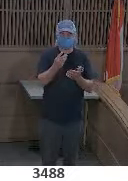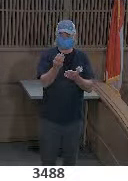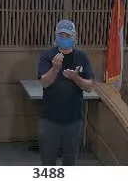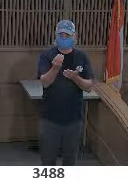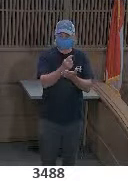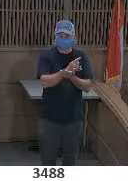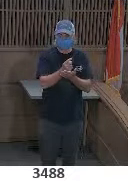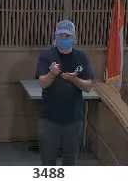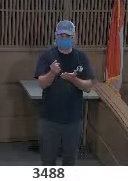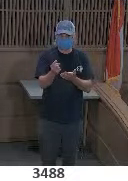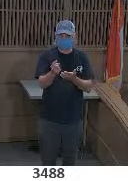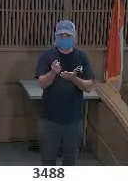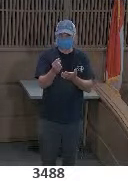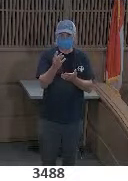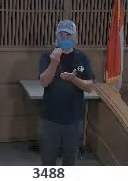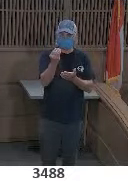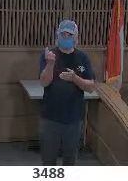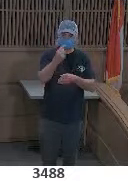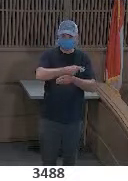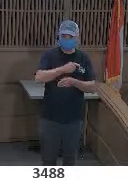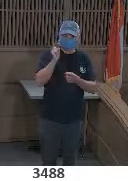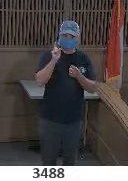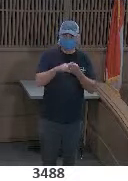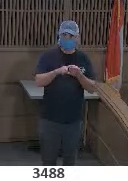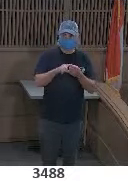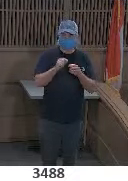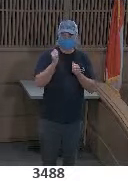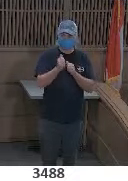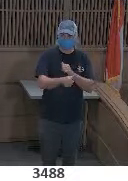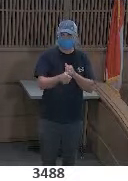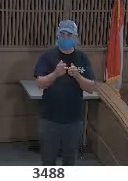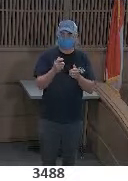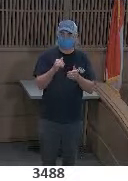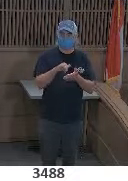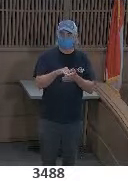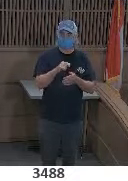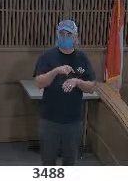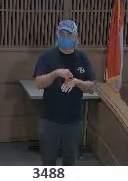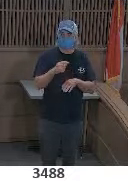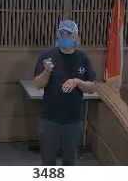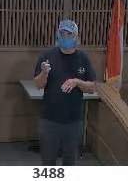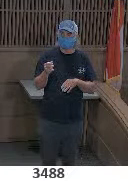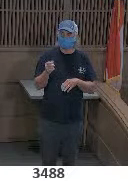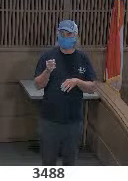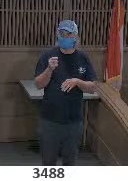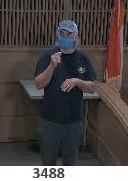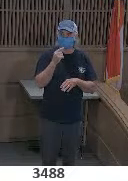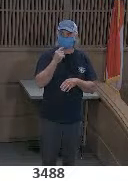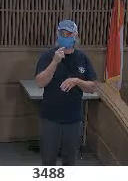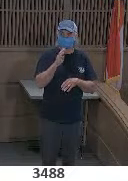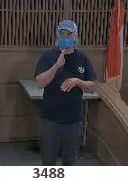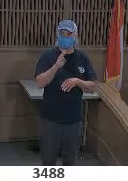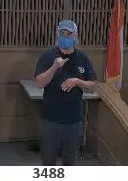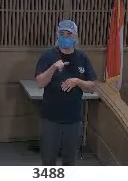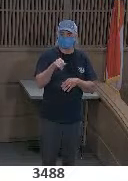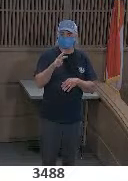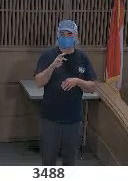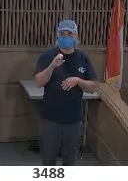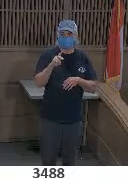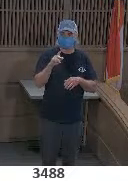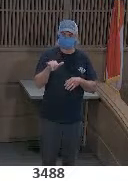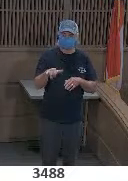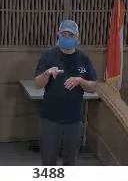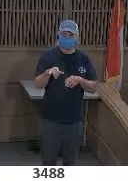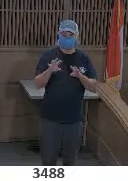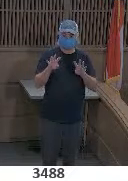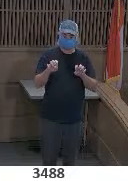didn't understand the significance of that till we got the numbers. So I want to caution you, even though it says biweekly test results,